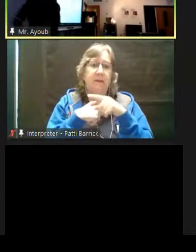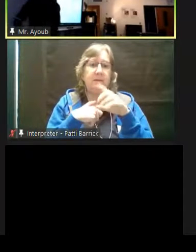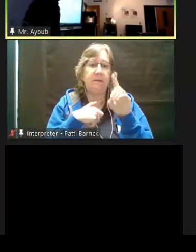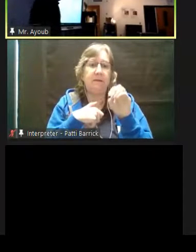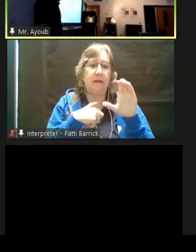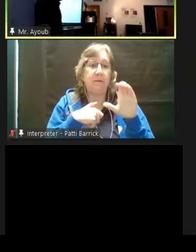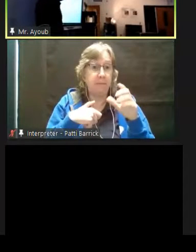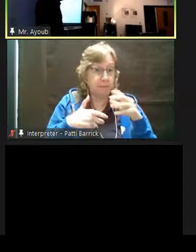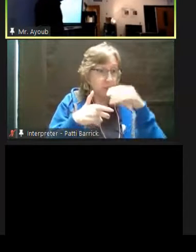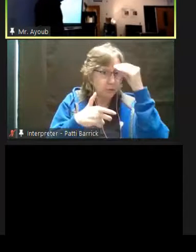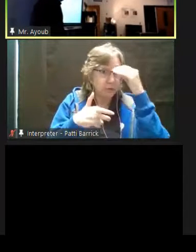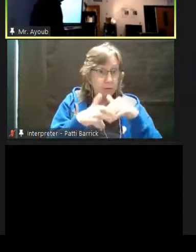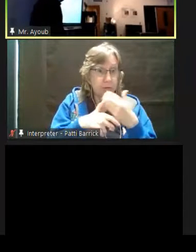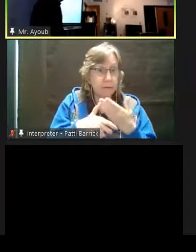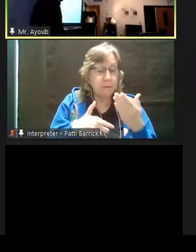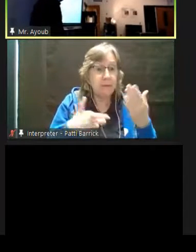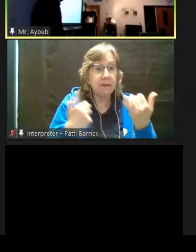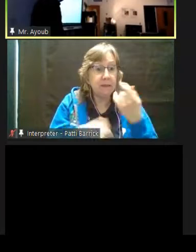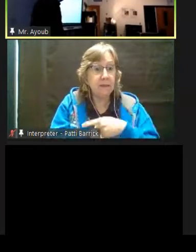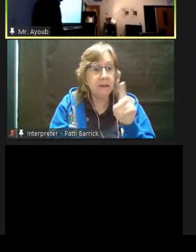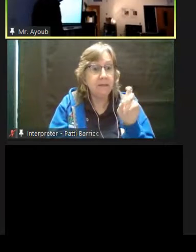So did we learn some stuff, new stuff today?